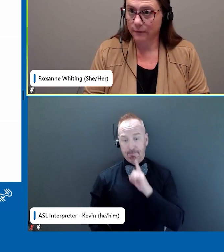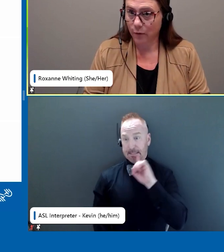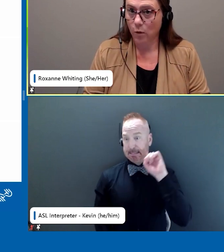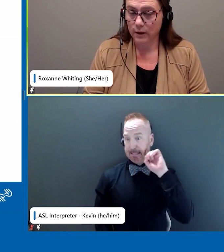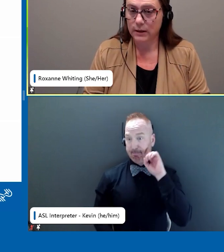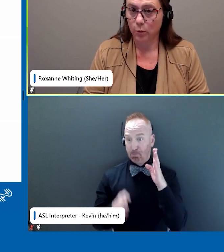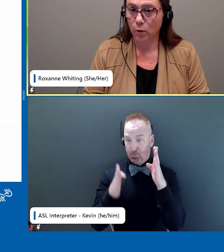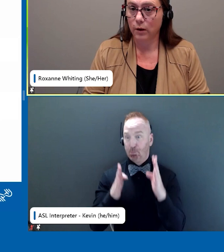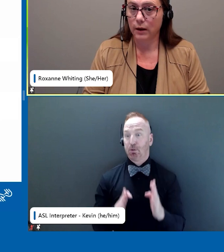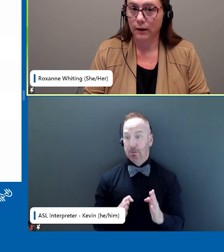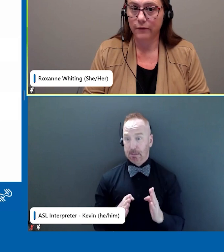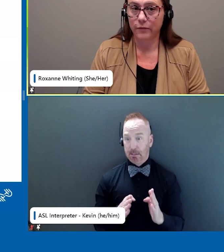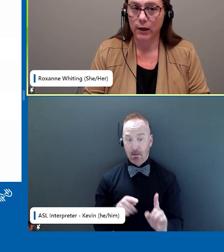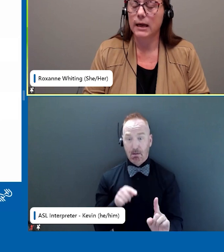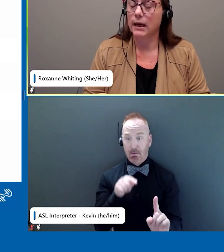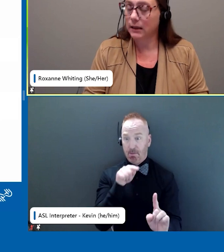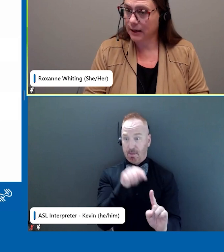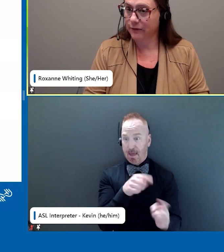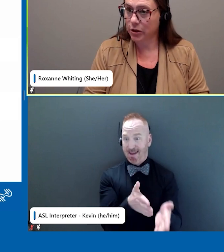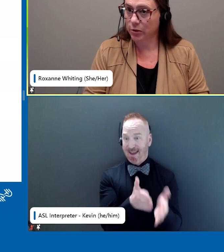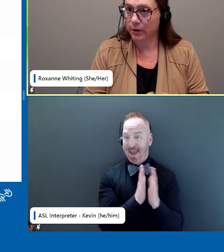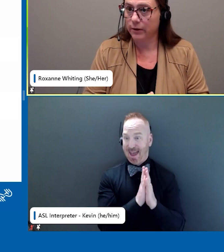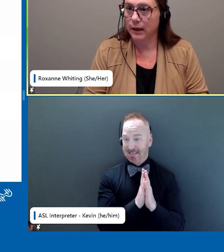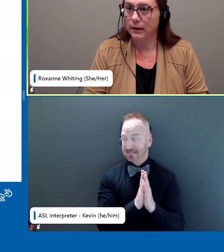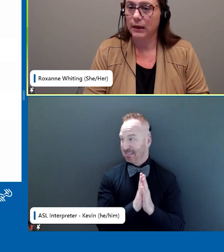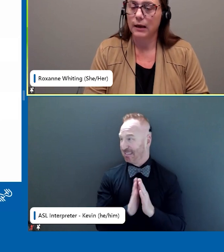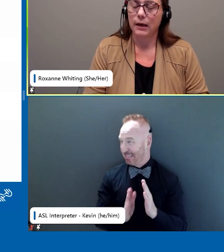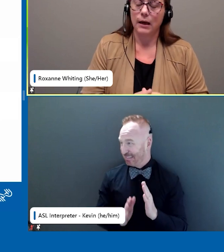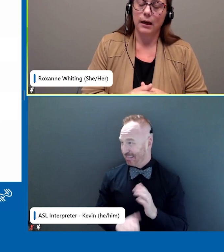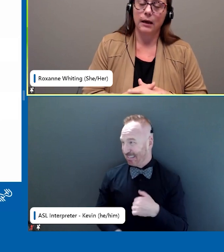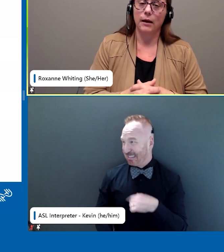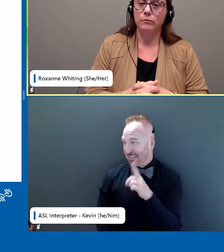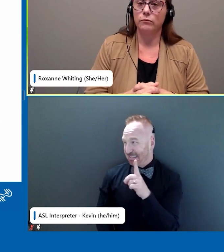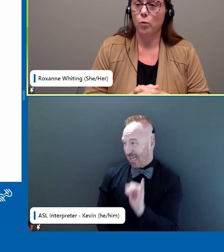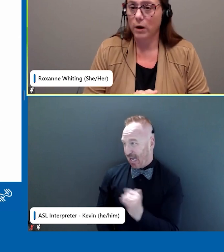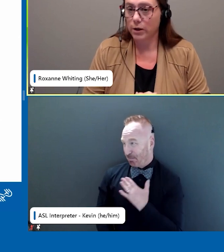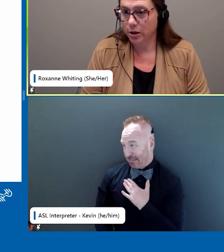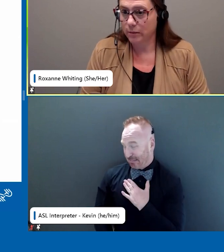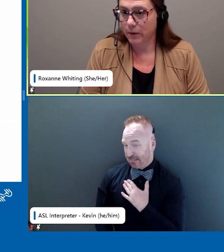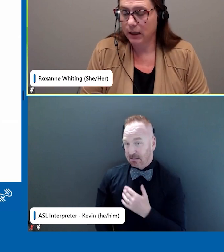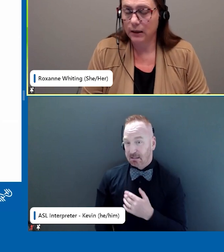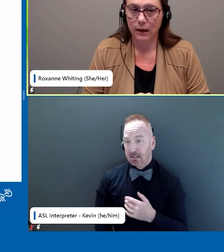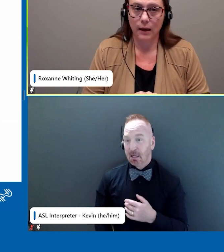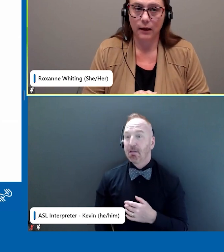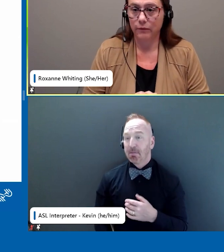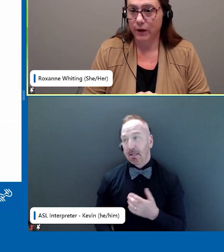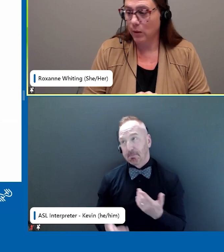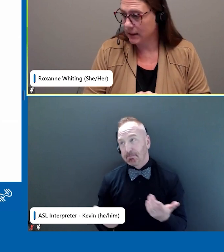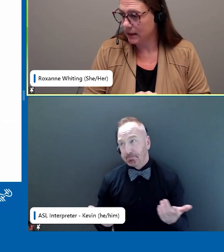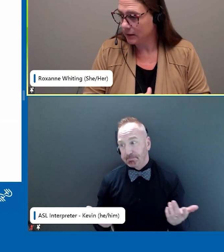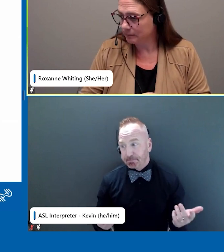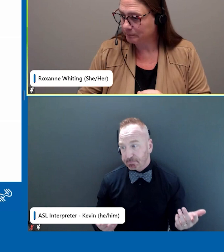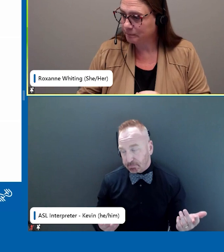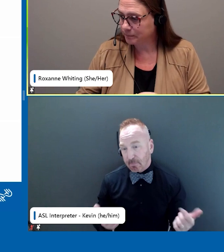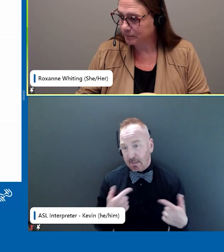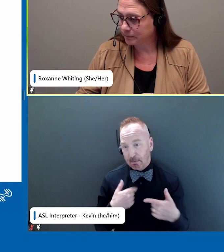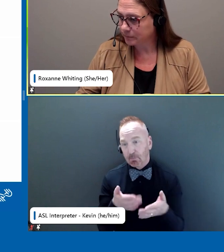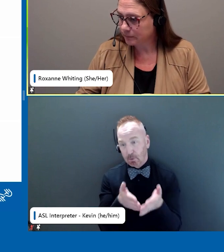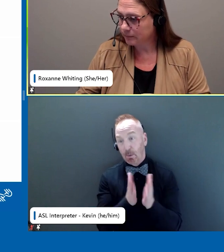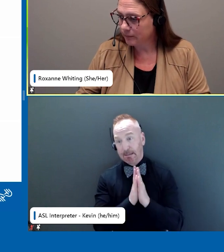asks for the support of bringing in a deaf interpreter, then one should be requested.